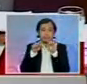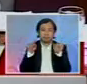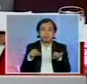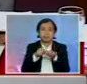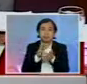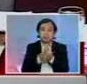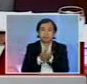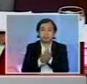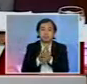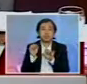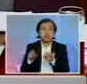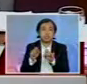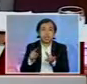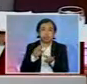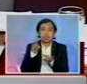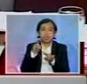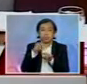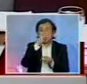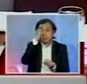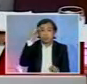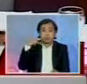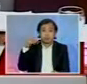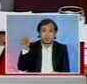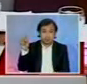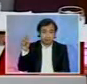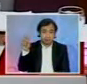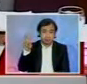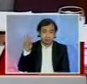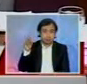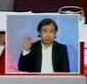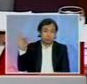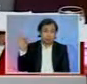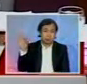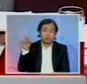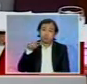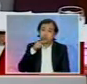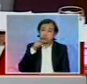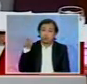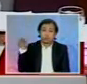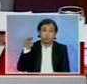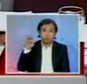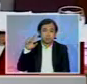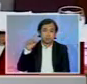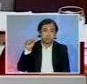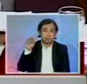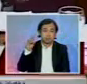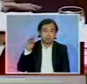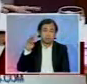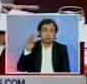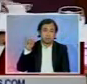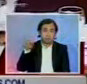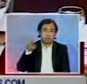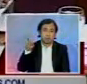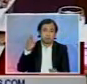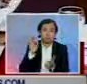dated March 11, 2009. Deed of absolute sale between Mirla Melad Bahar, married to Bineroso